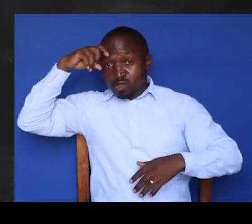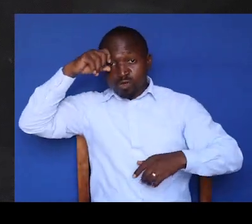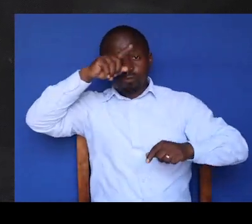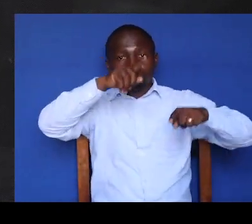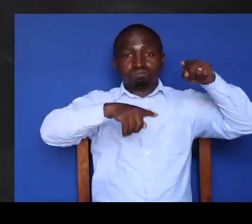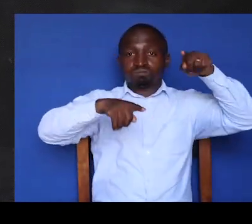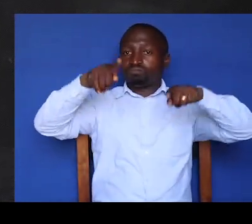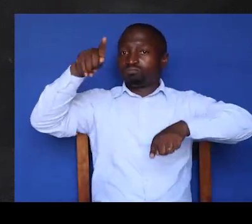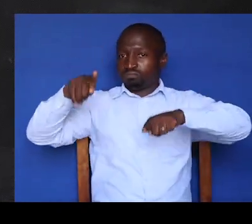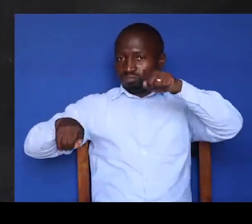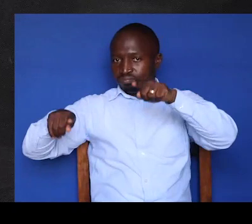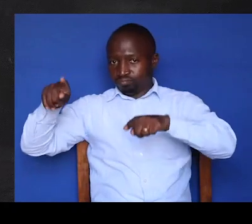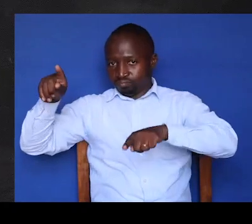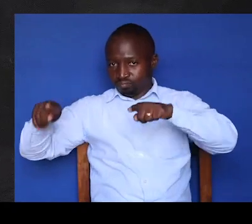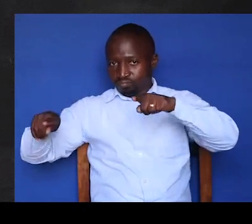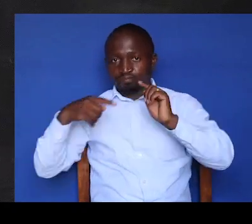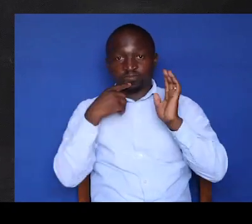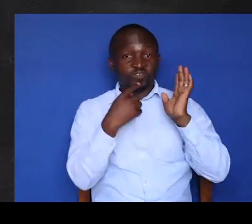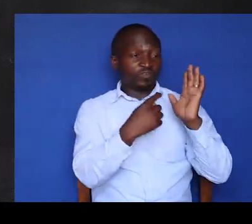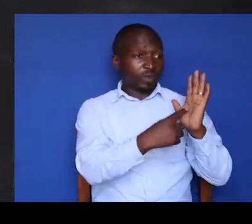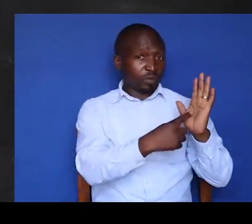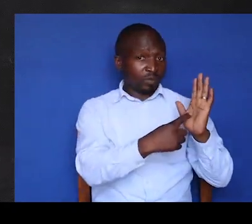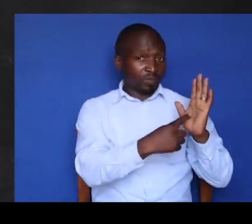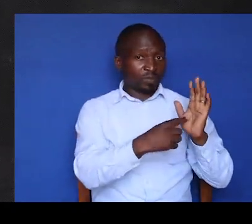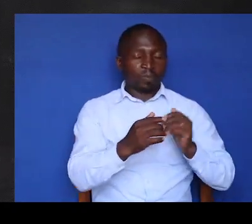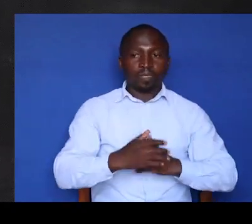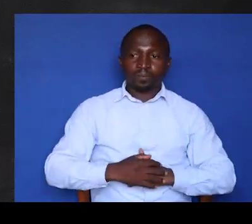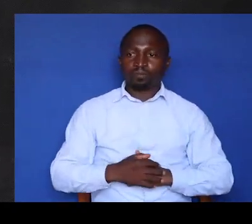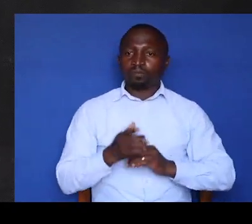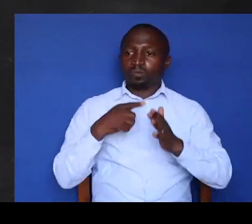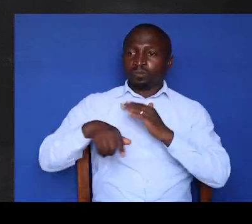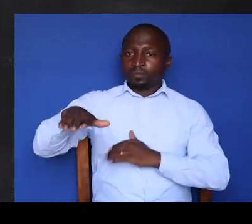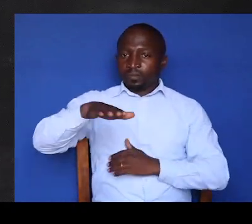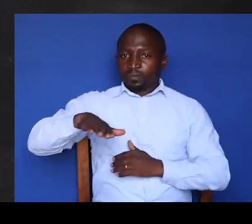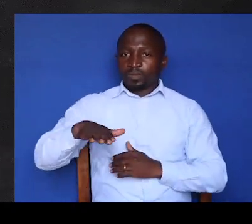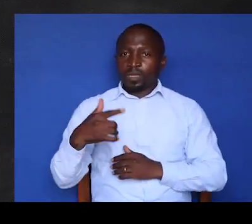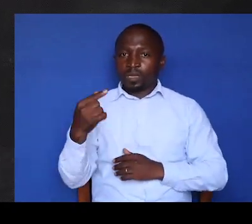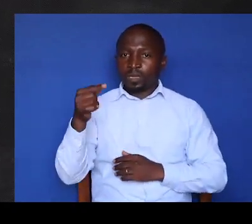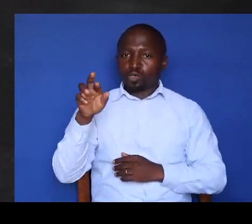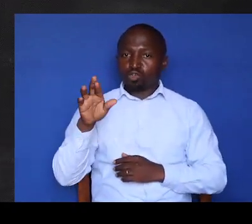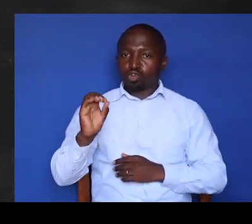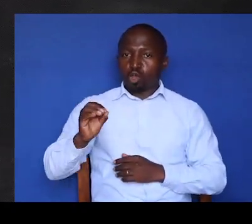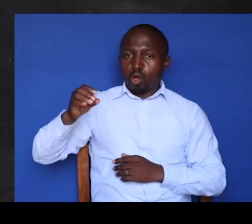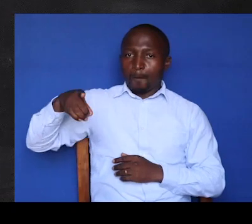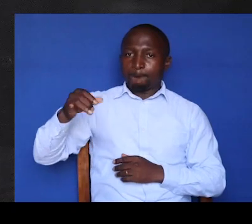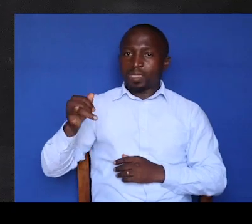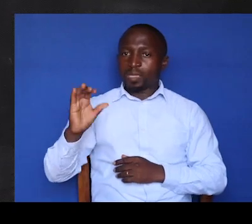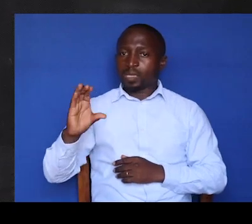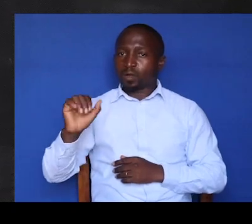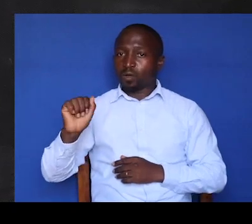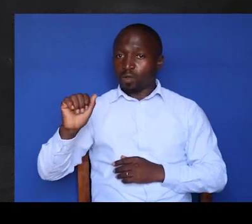regions. For instance, in areas of tropical, we used